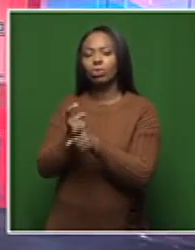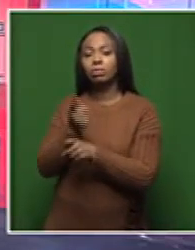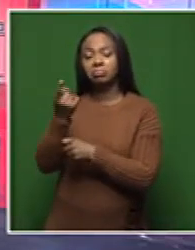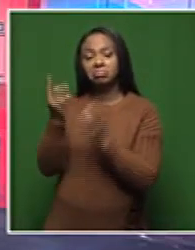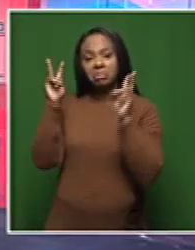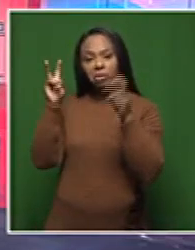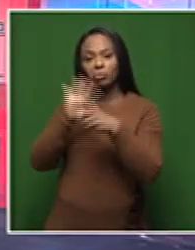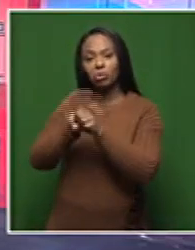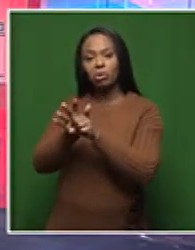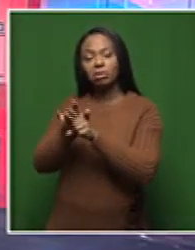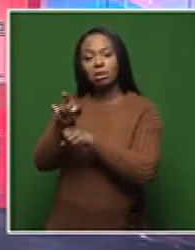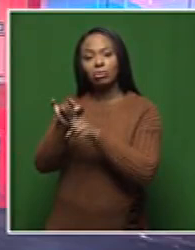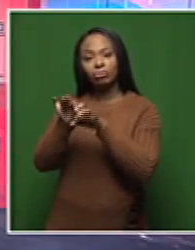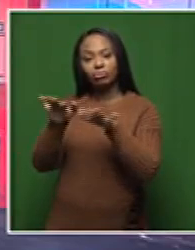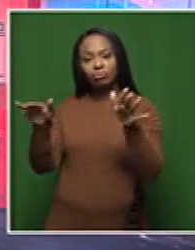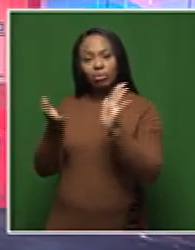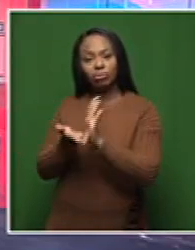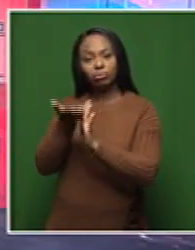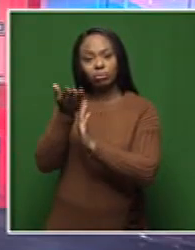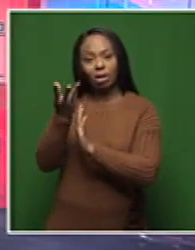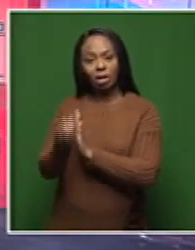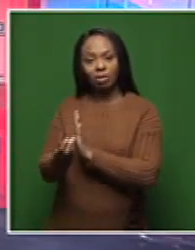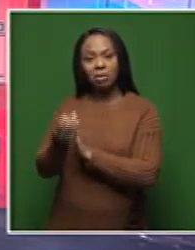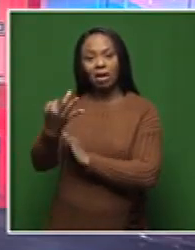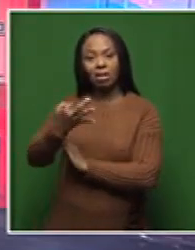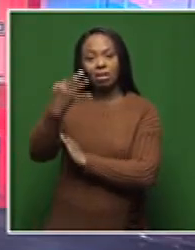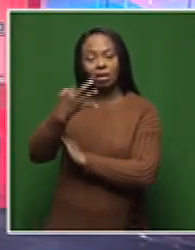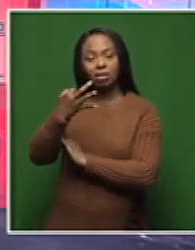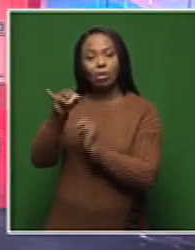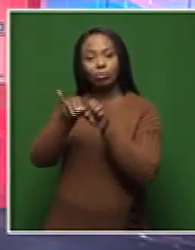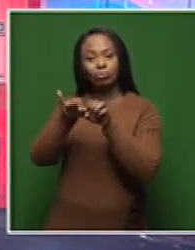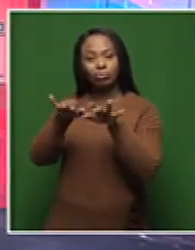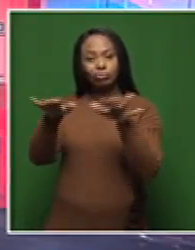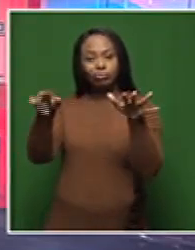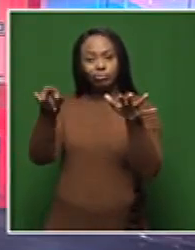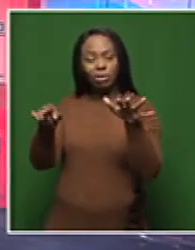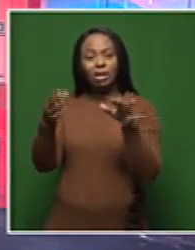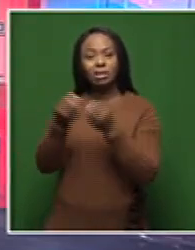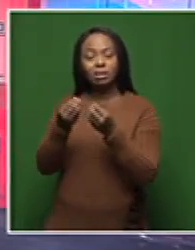COVID-19, are those stats still creeping up? Is the third wave something that looks like it's